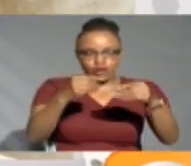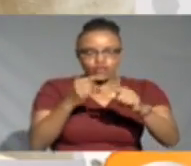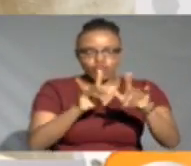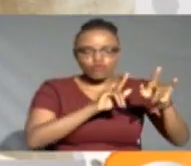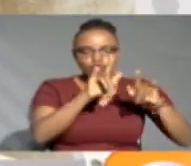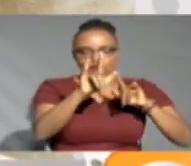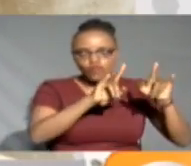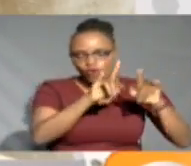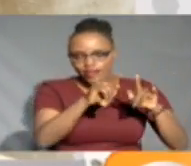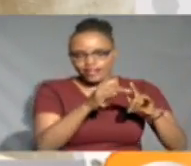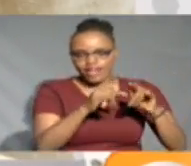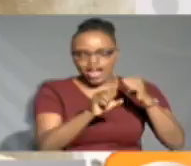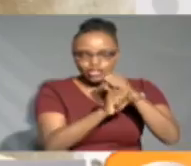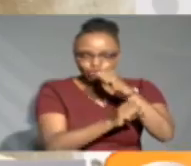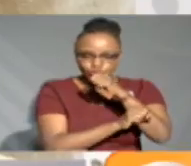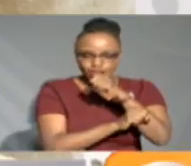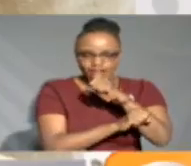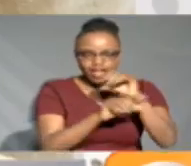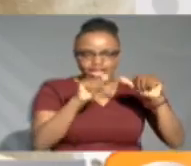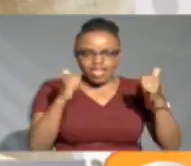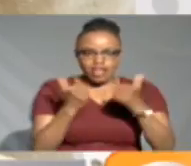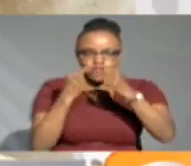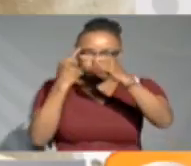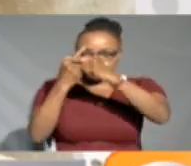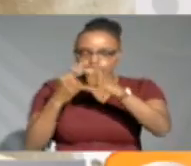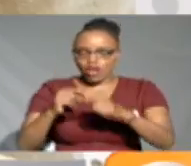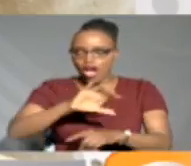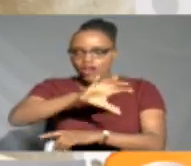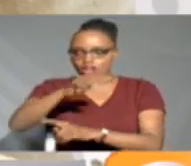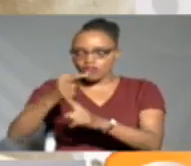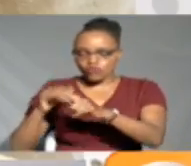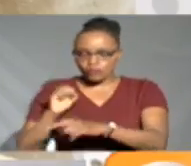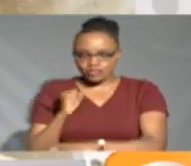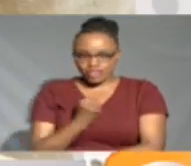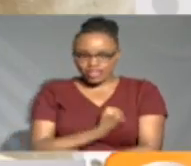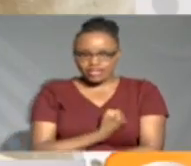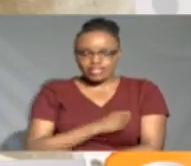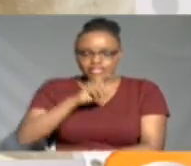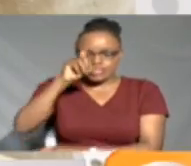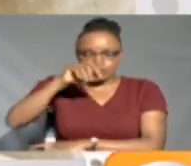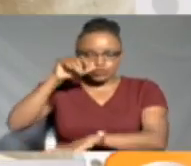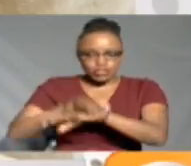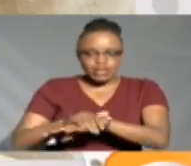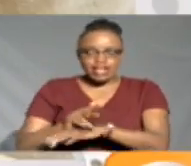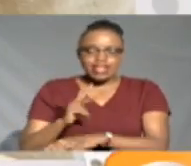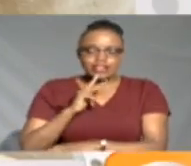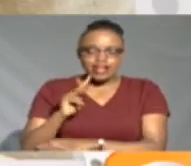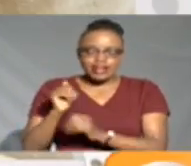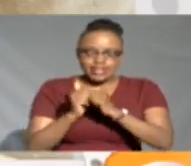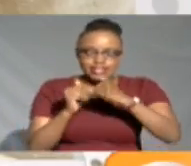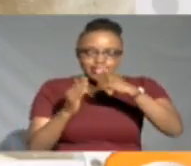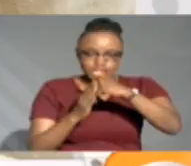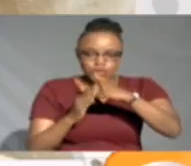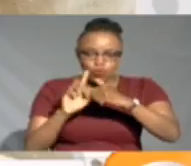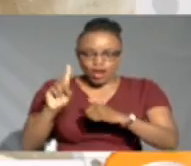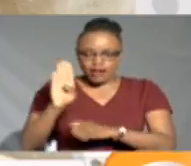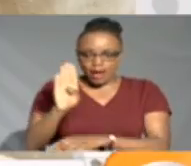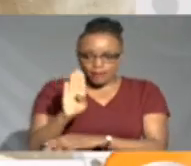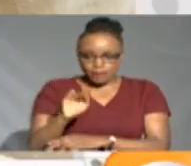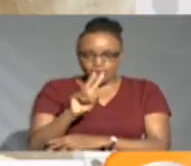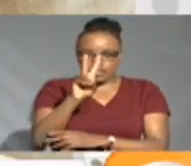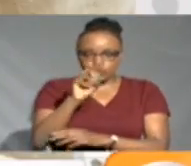donor agencies. In total, county governments, according to the senators, should receive 391 billion shillings in